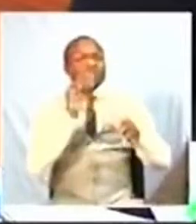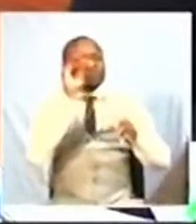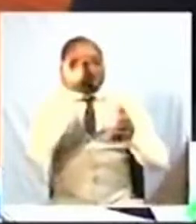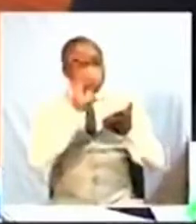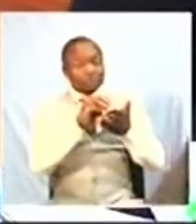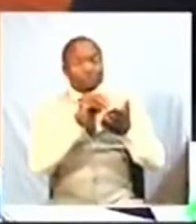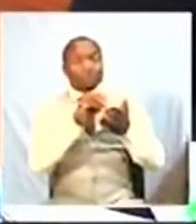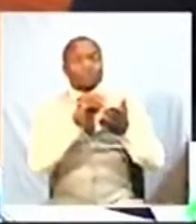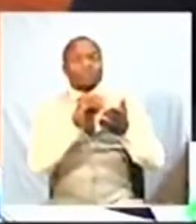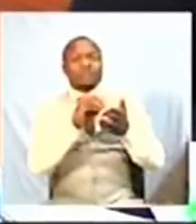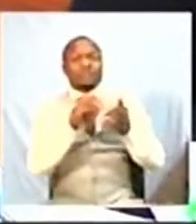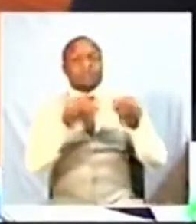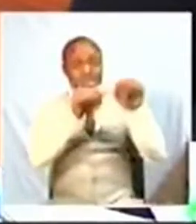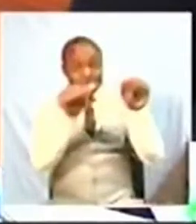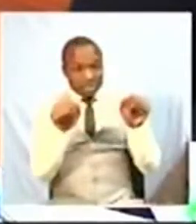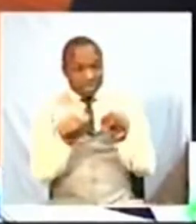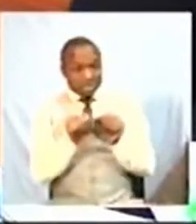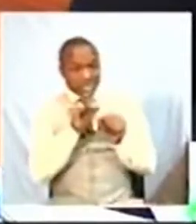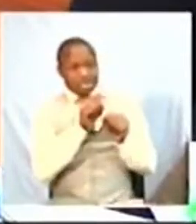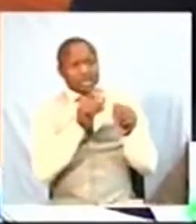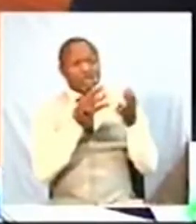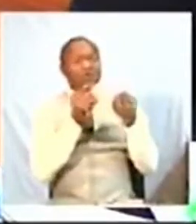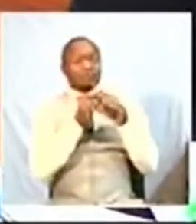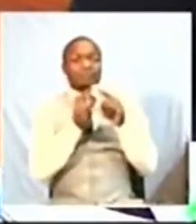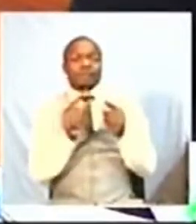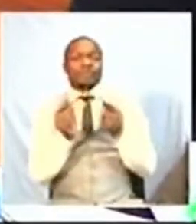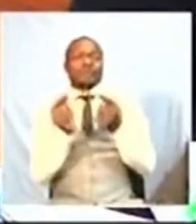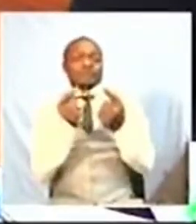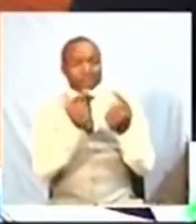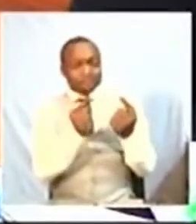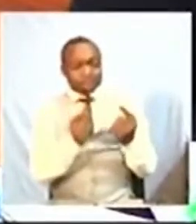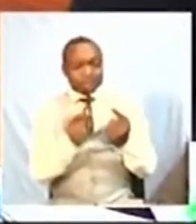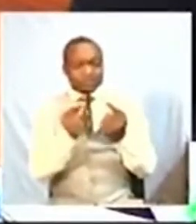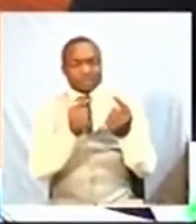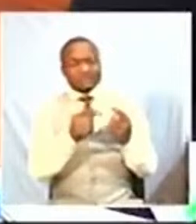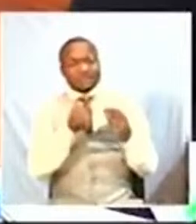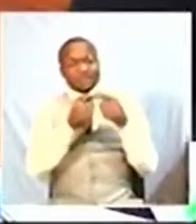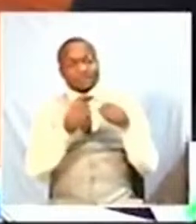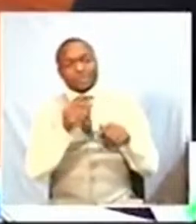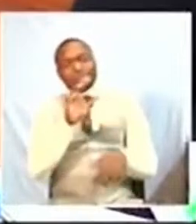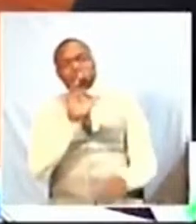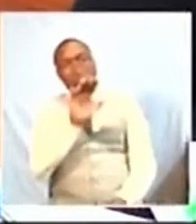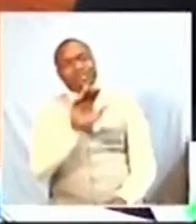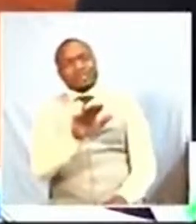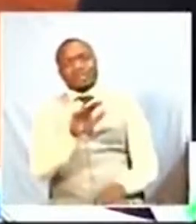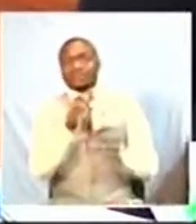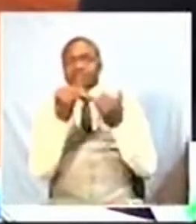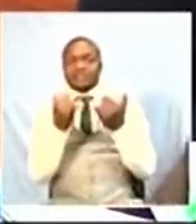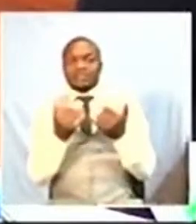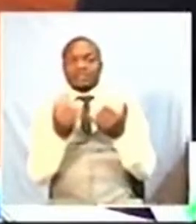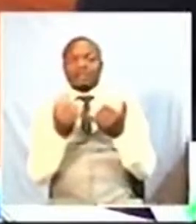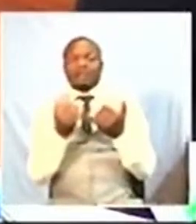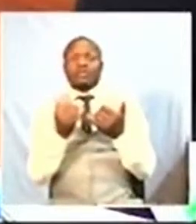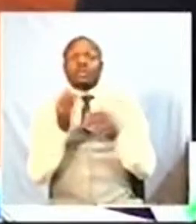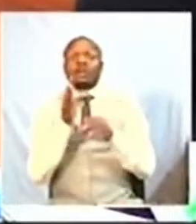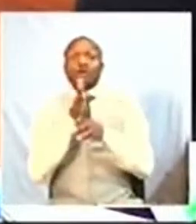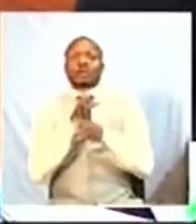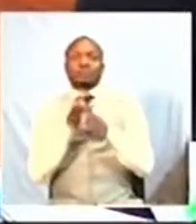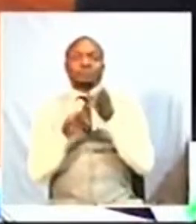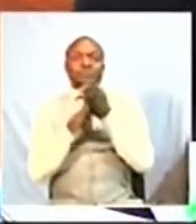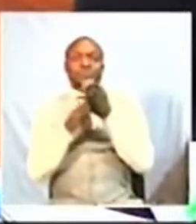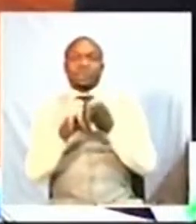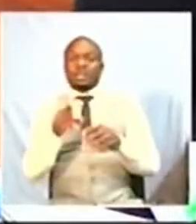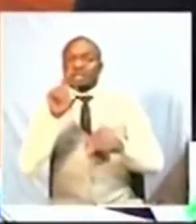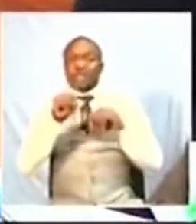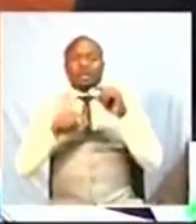the circumstances which are there right now, even the contractor is unable to access the